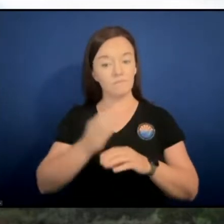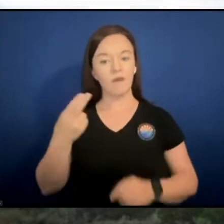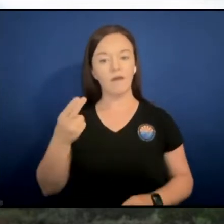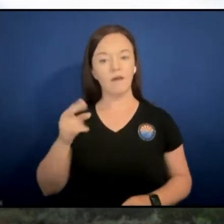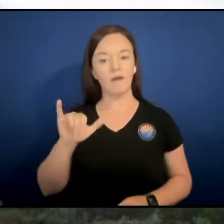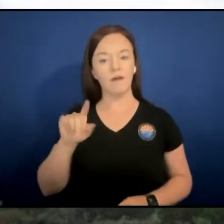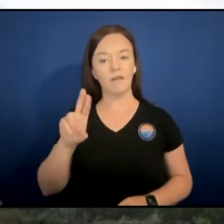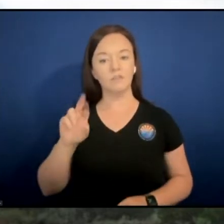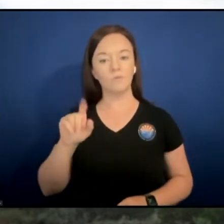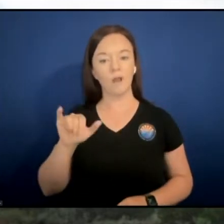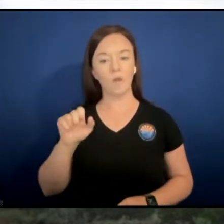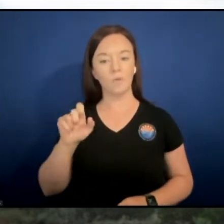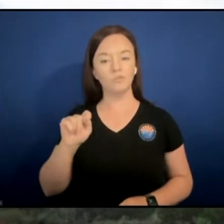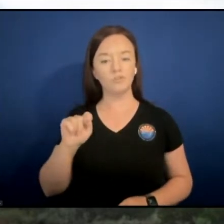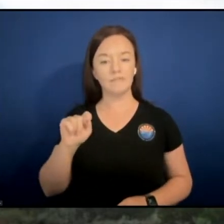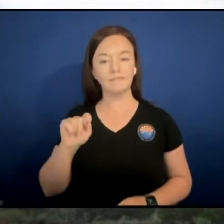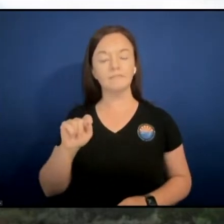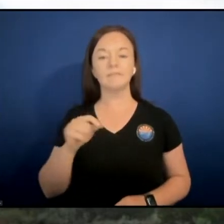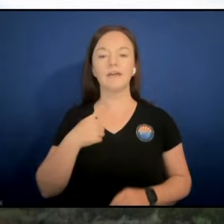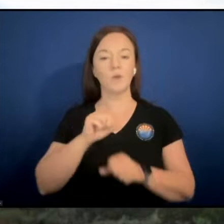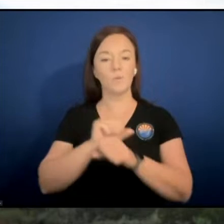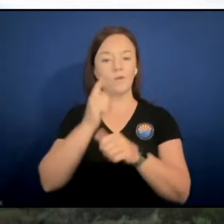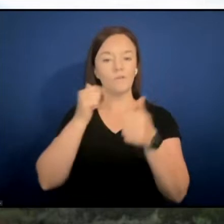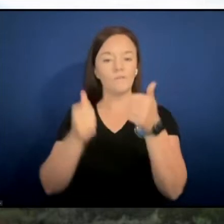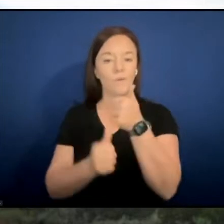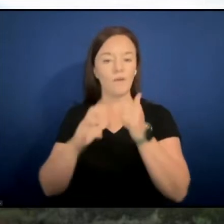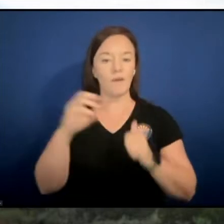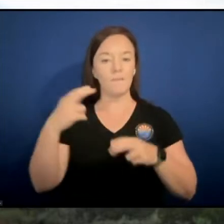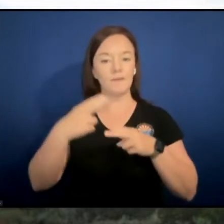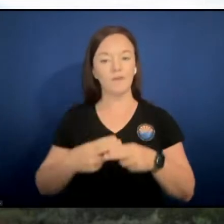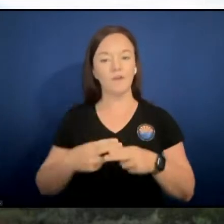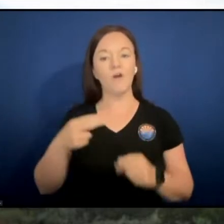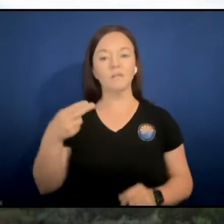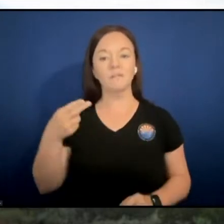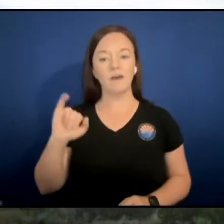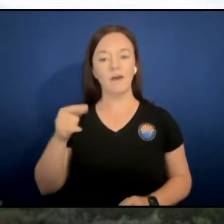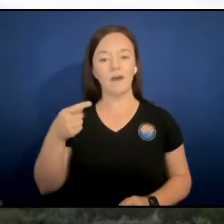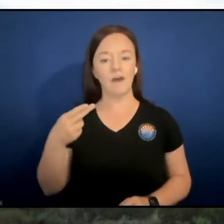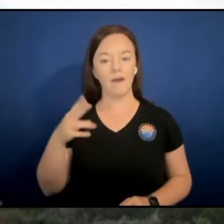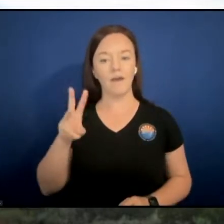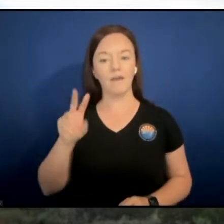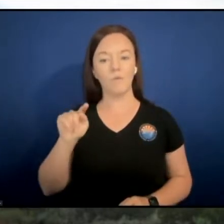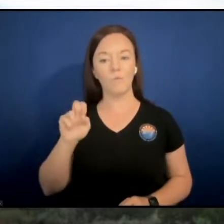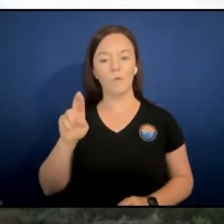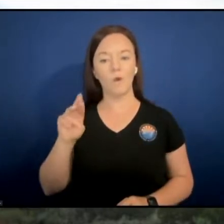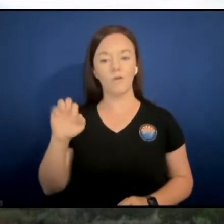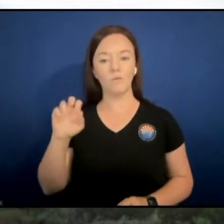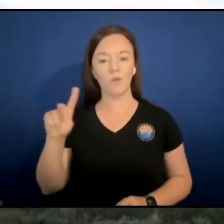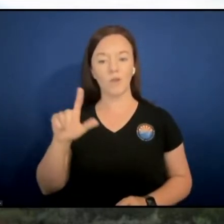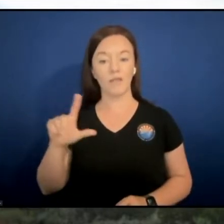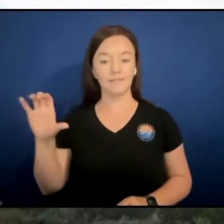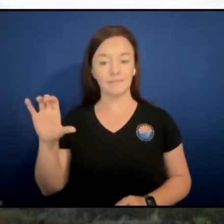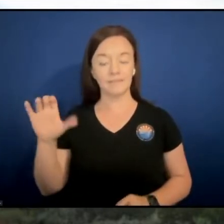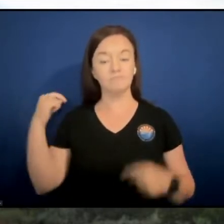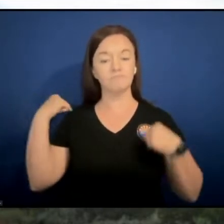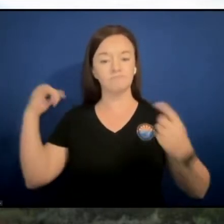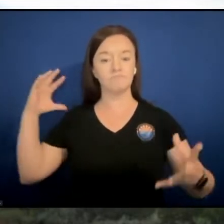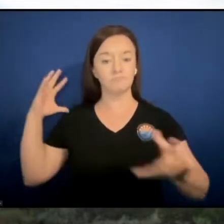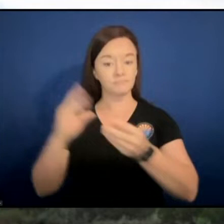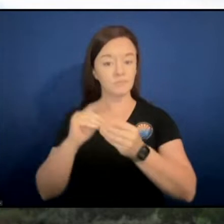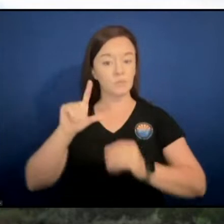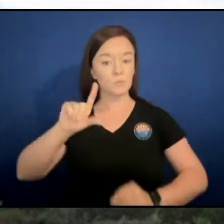with the company High Watermark LLC. Over the last 20 plus years, I've had